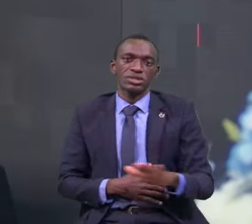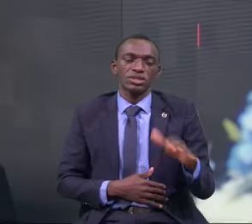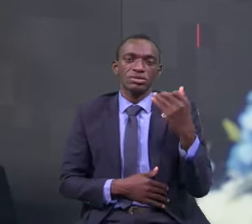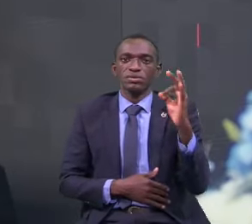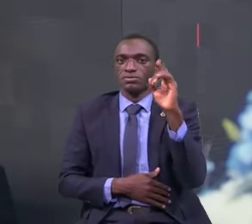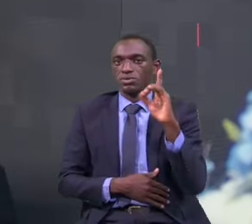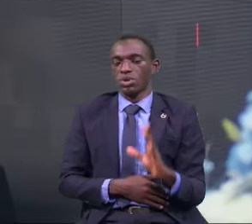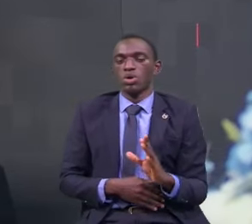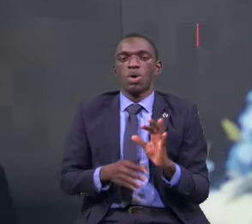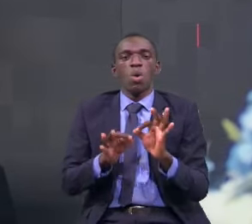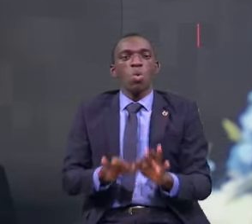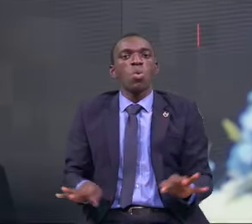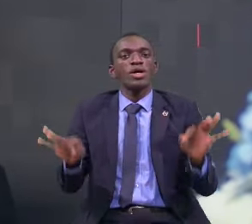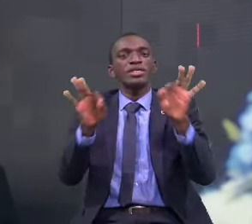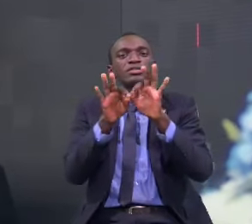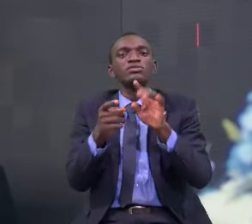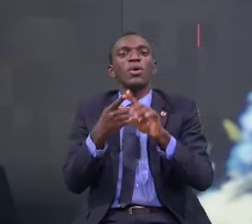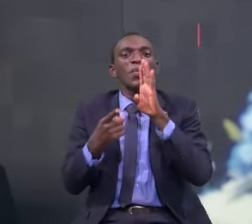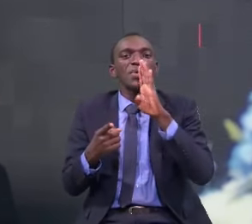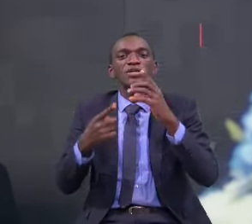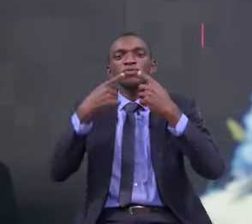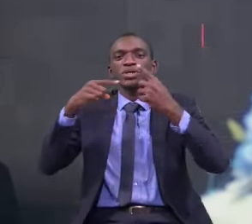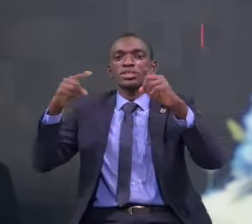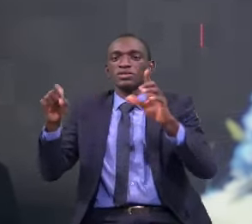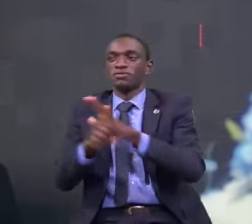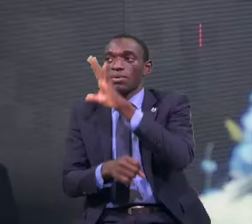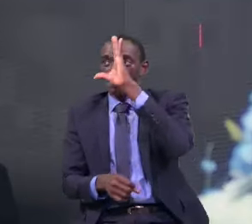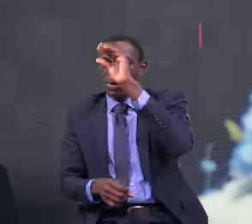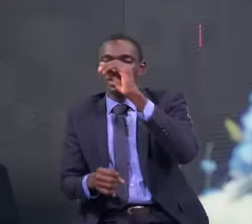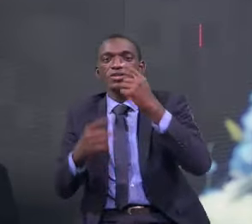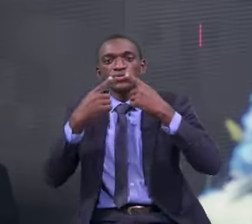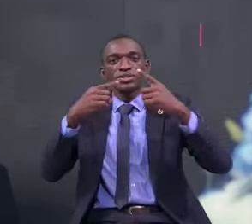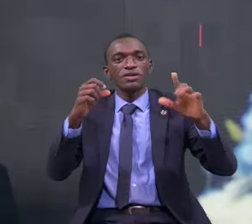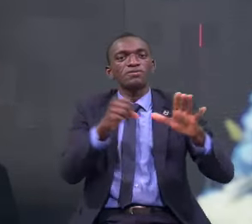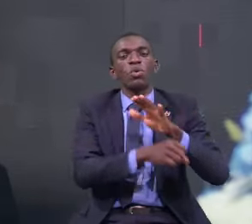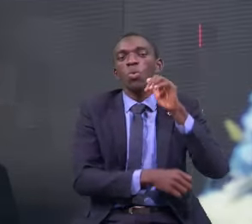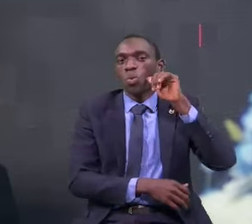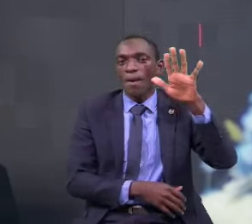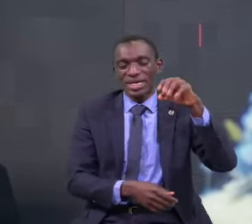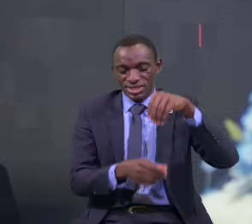Worthy of being a successful man, woman in this life.